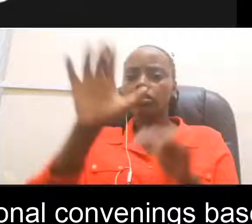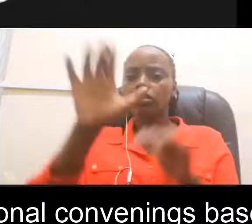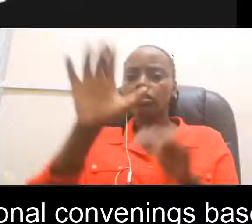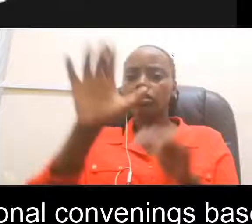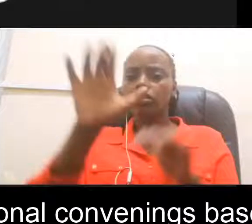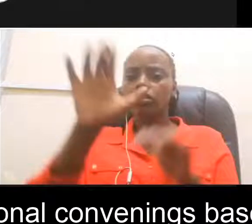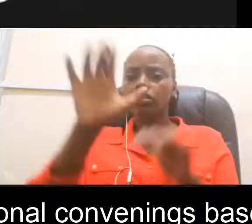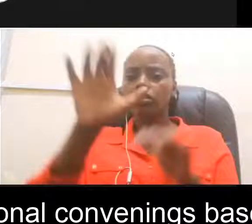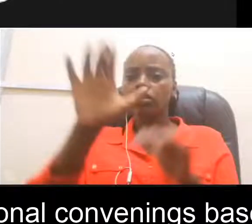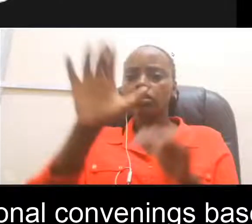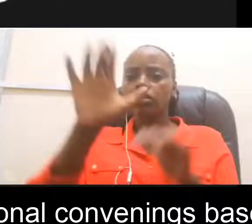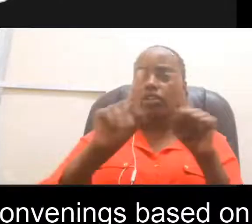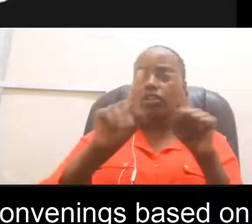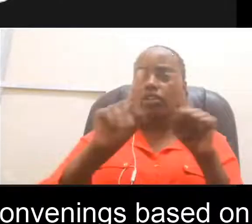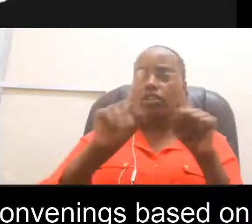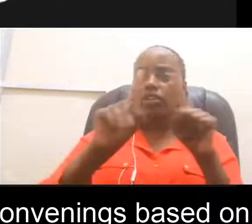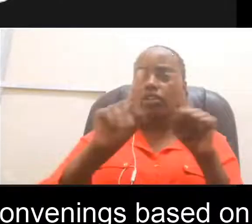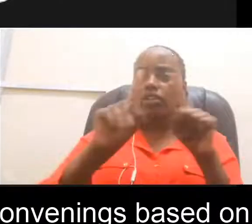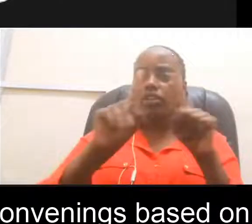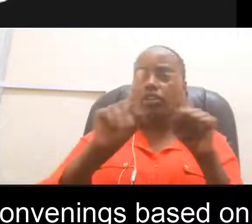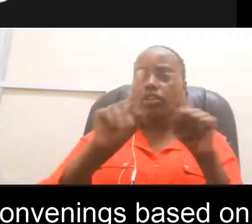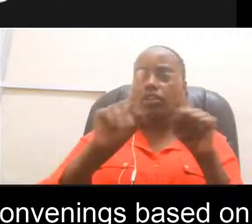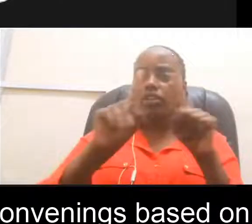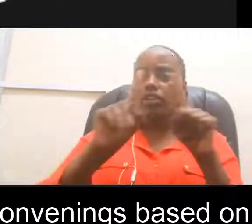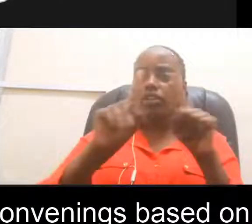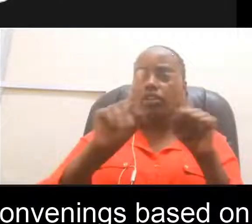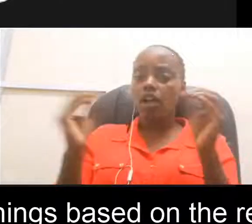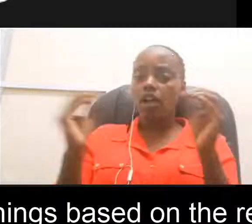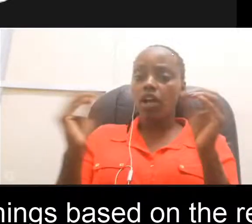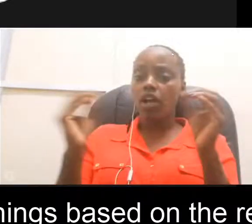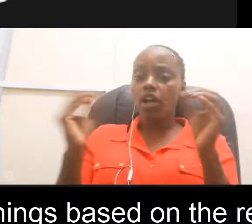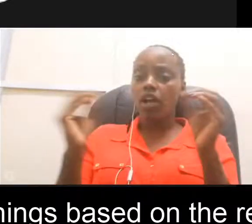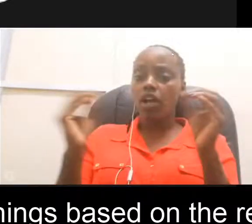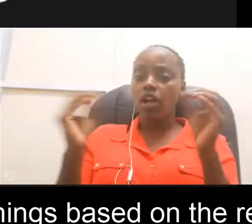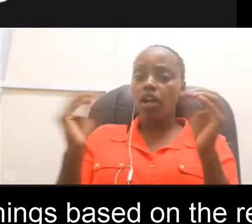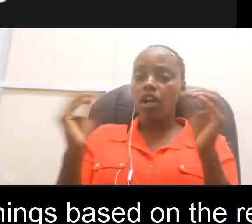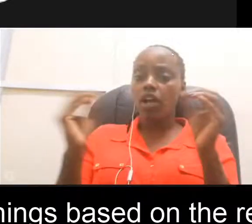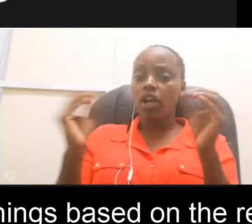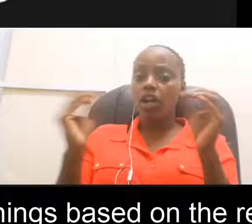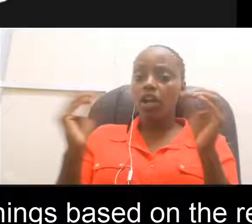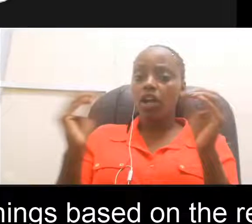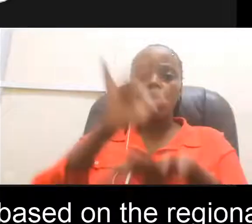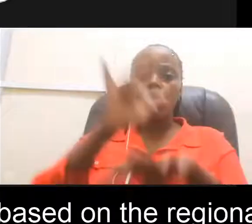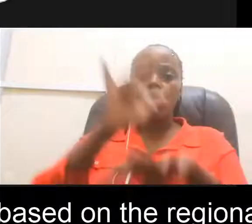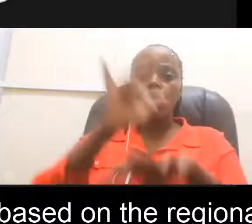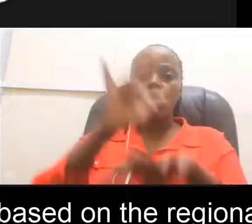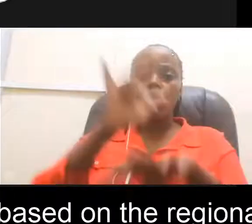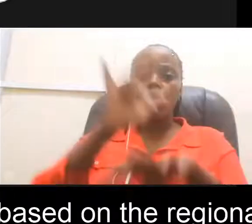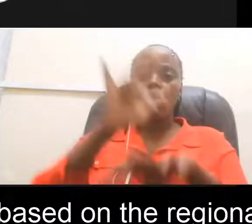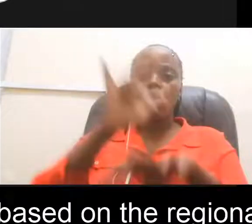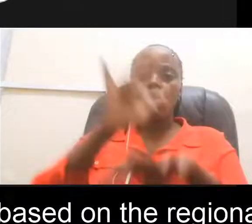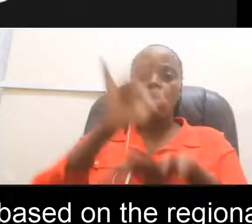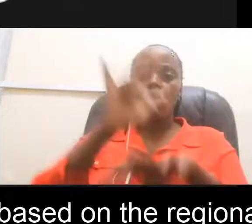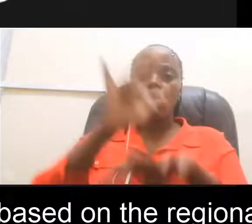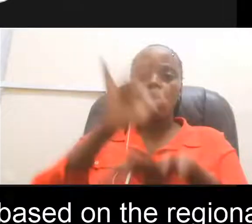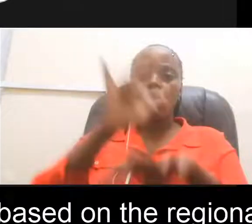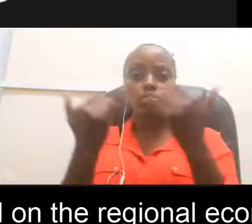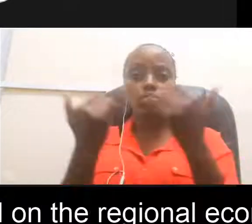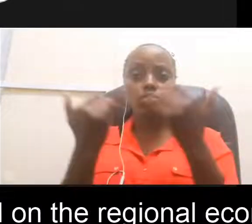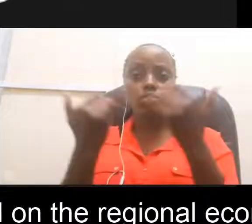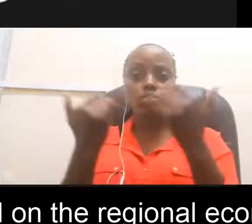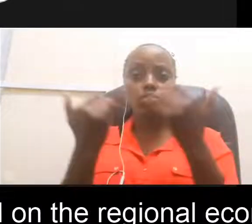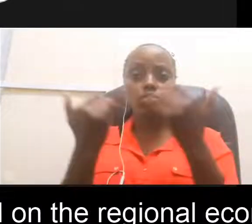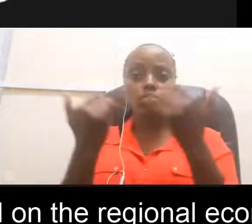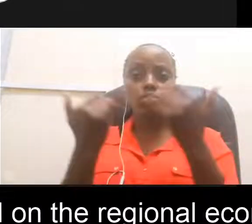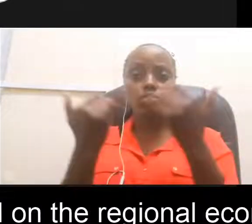with various bodies to make sure that we do a proper analysis of the effects of the Charter on children so far, and also to come up